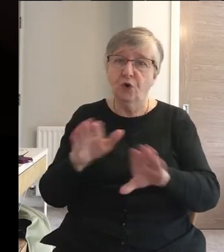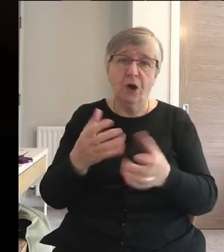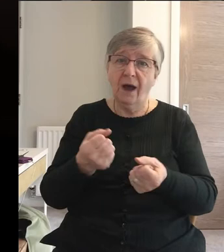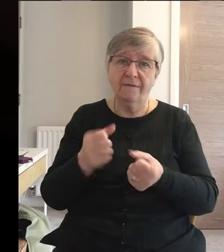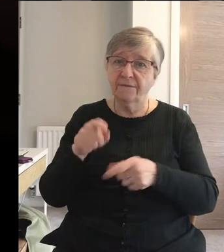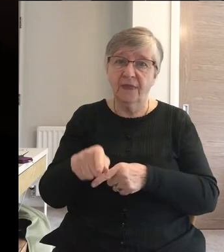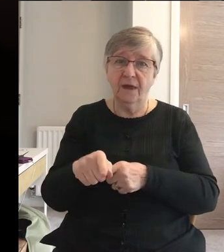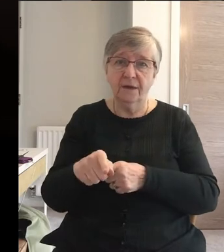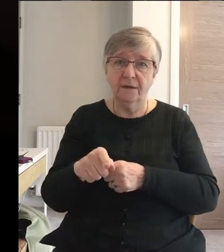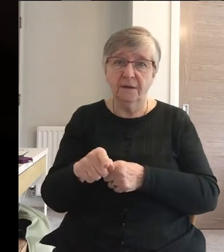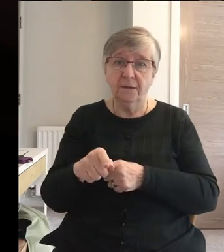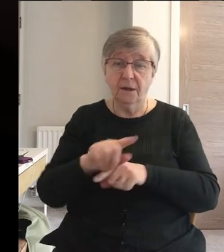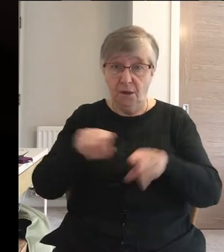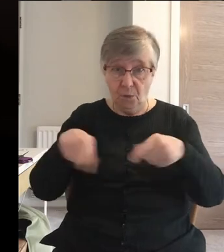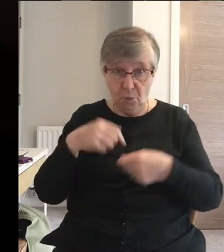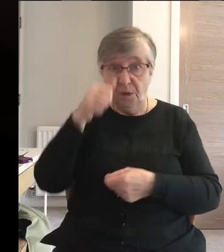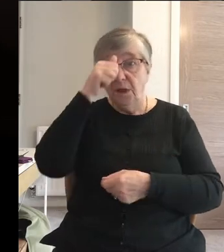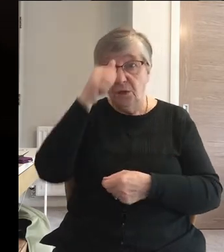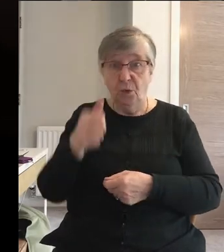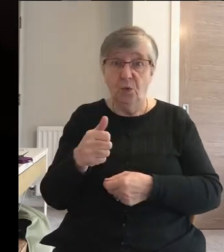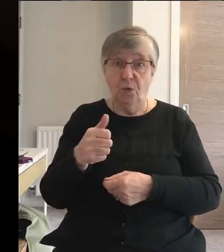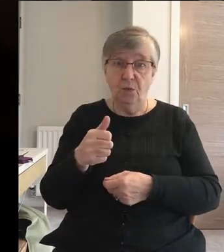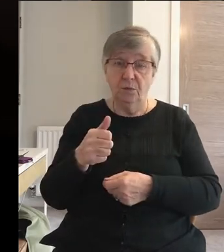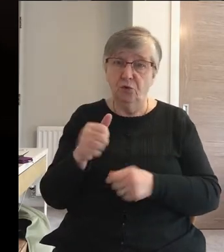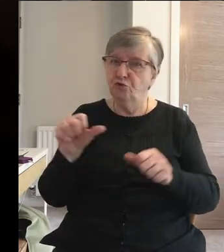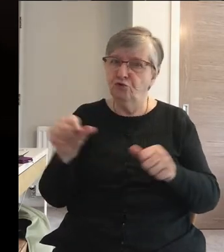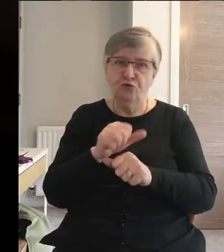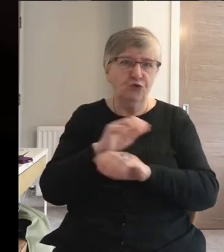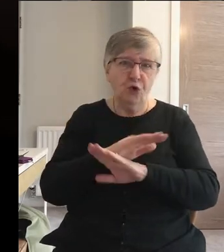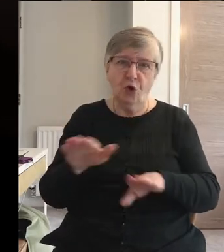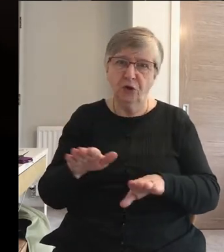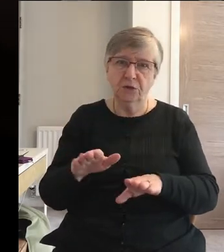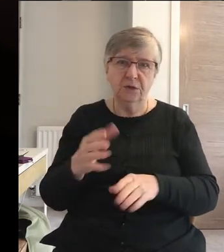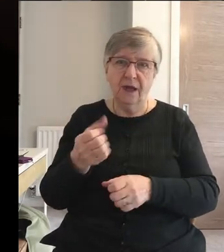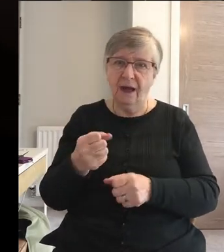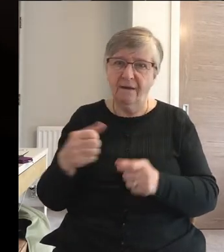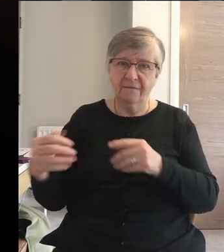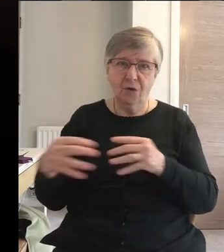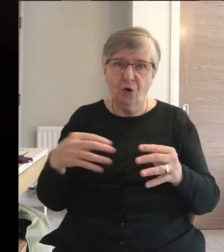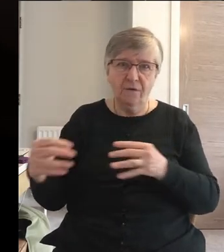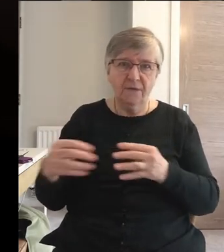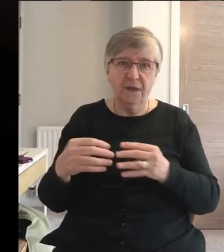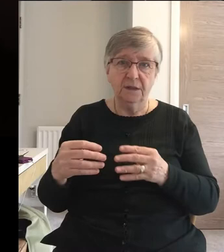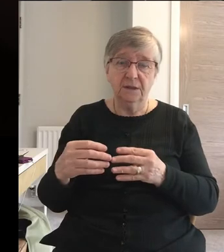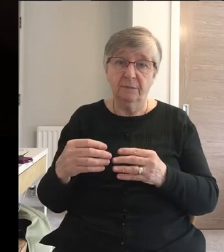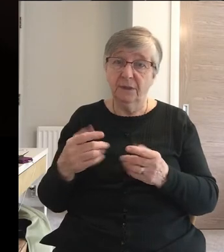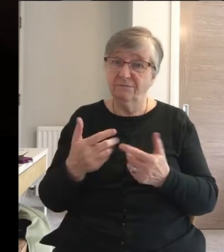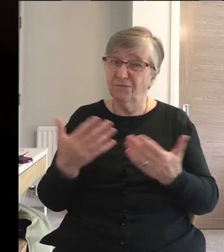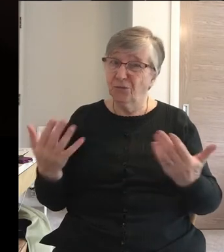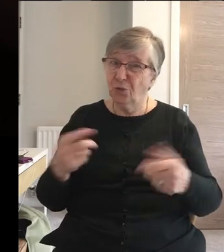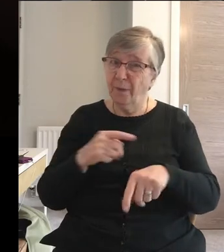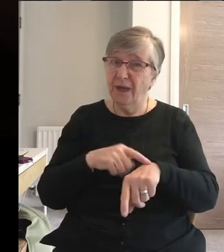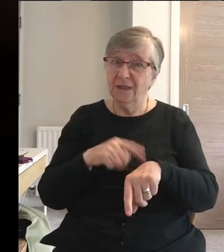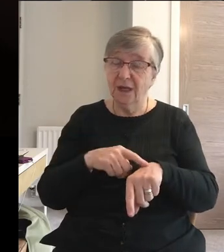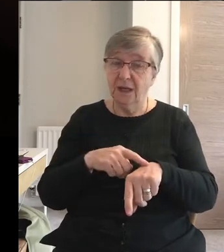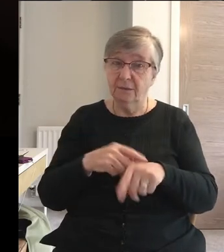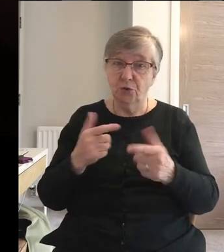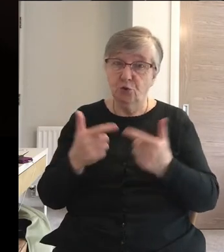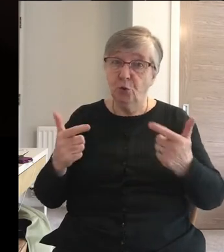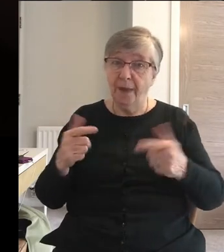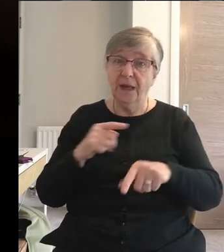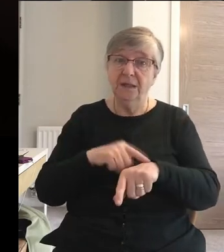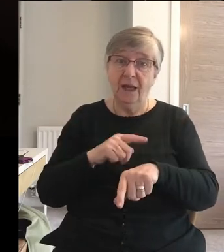be, and we know that there shouldn't be. But pretty often, too